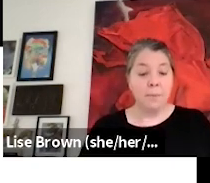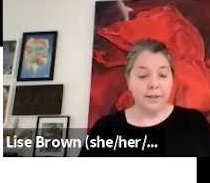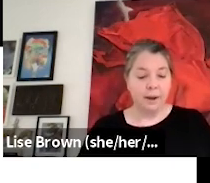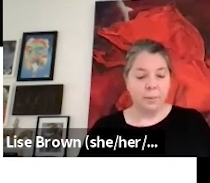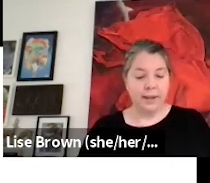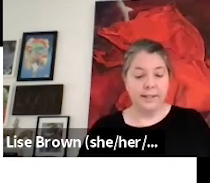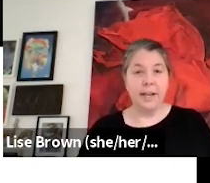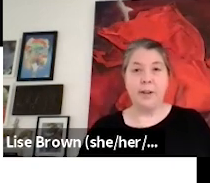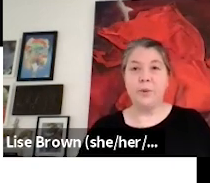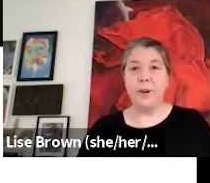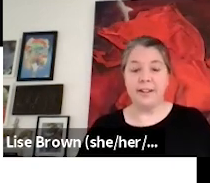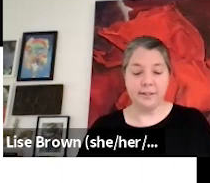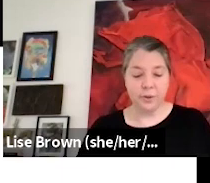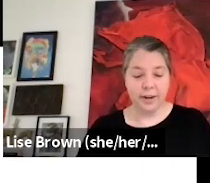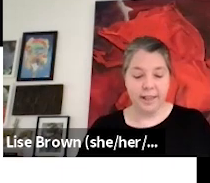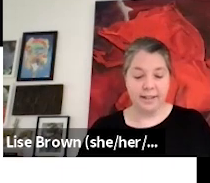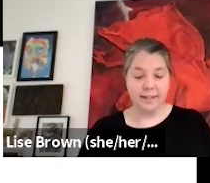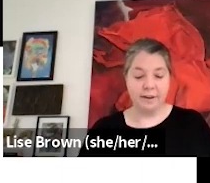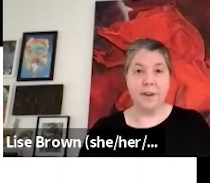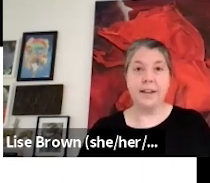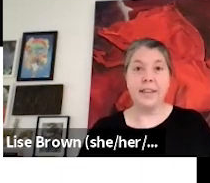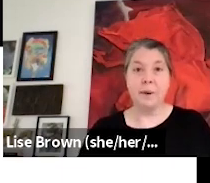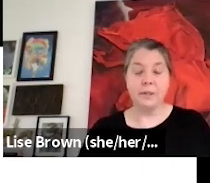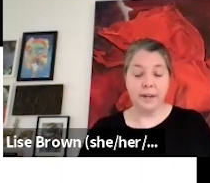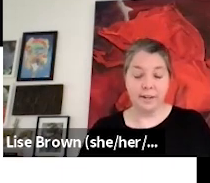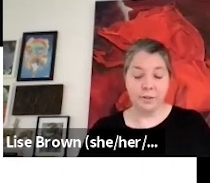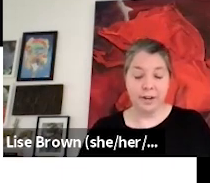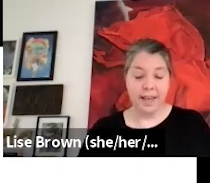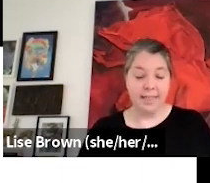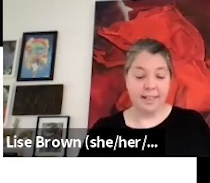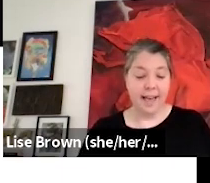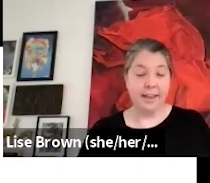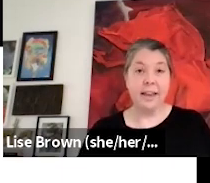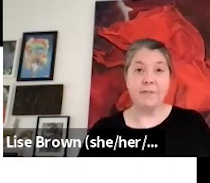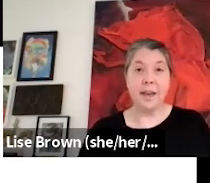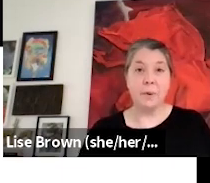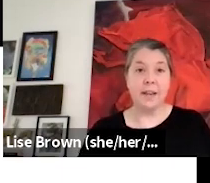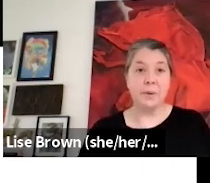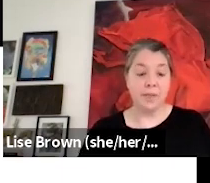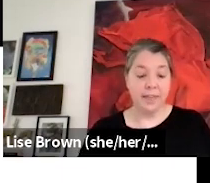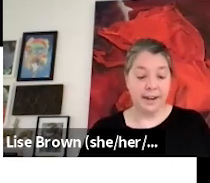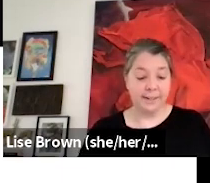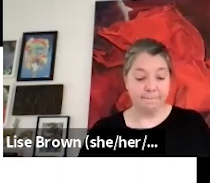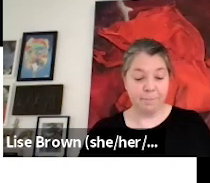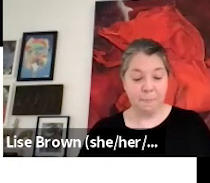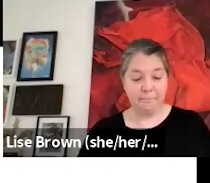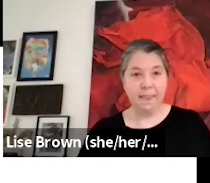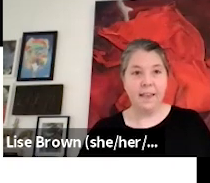At Momenta, we continue to witness storylines that affect the outdoor industry and the lack of equity within